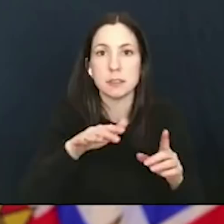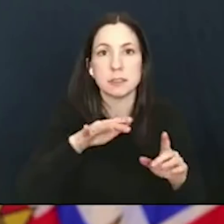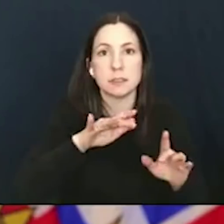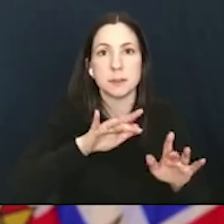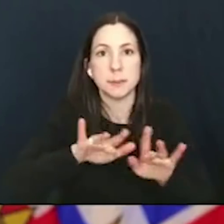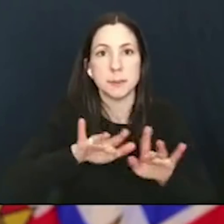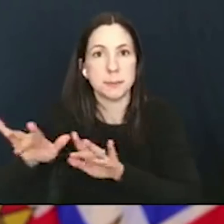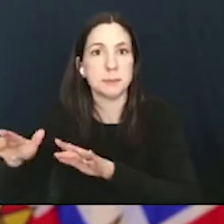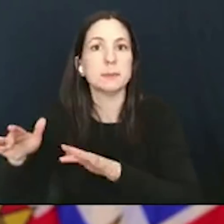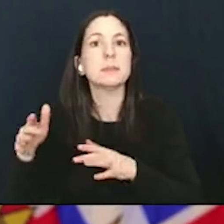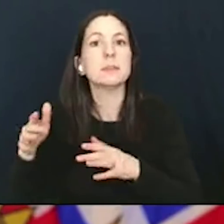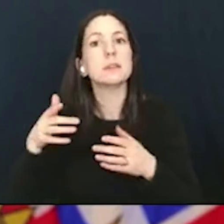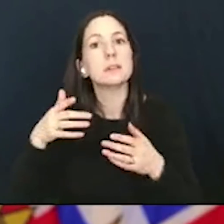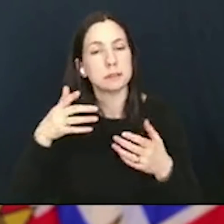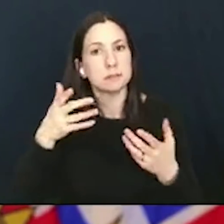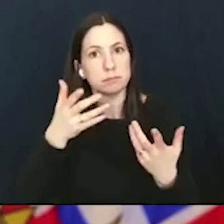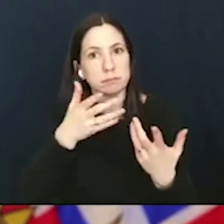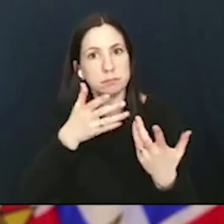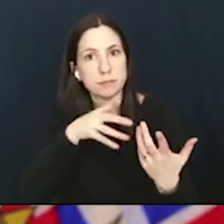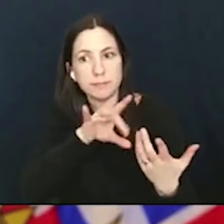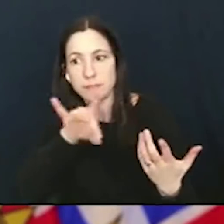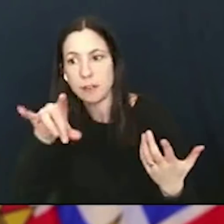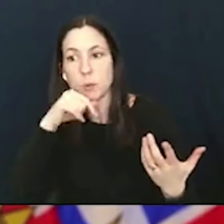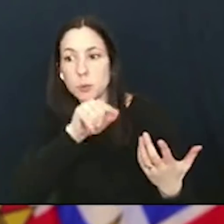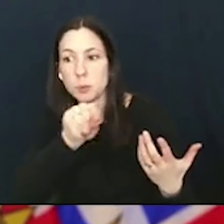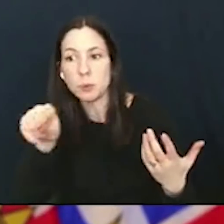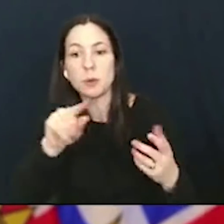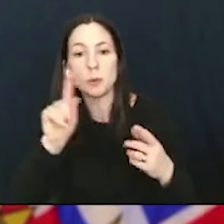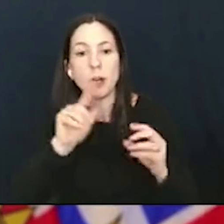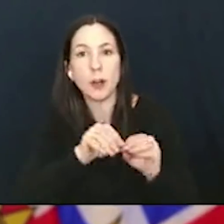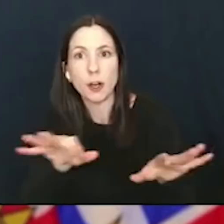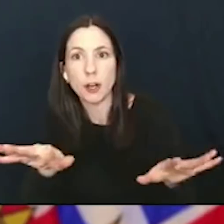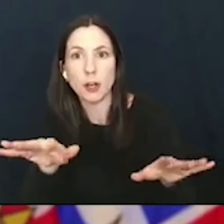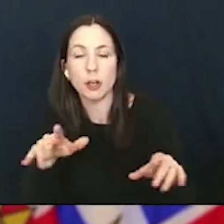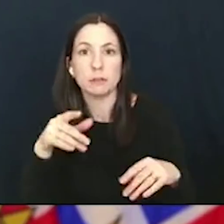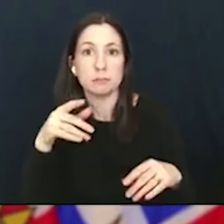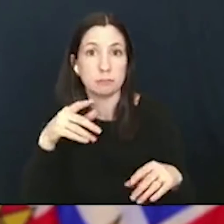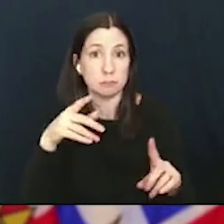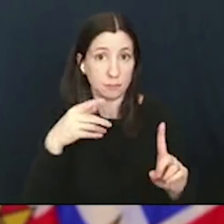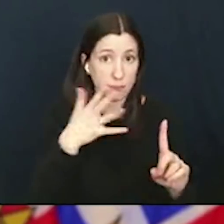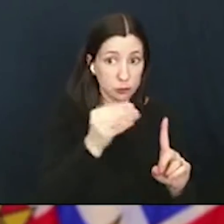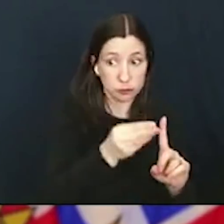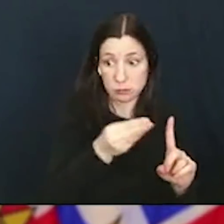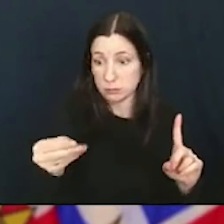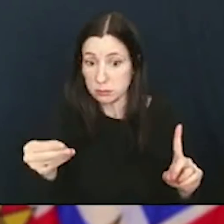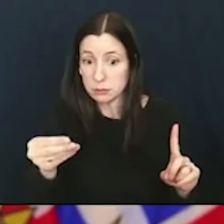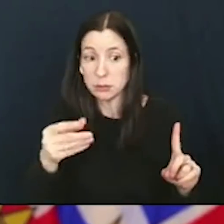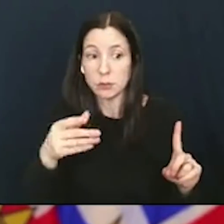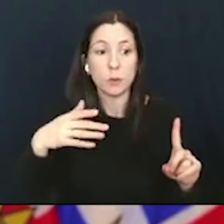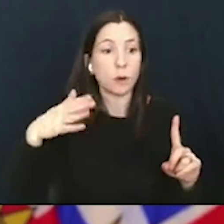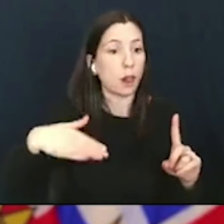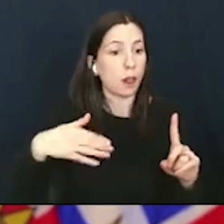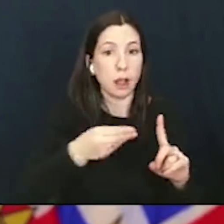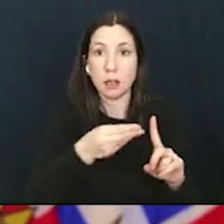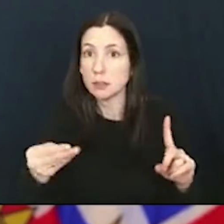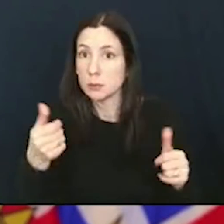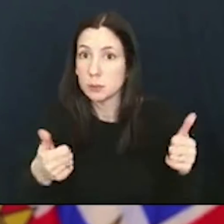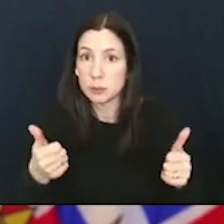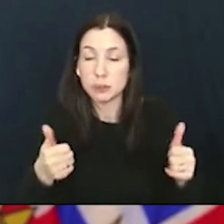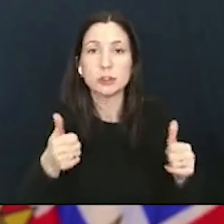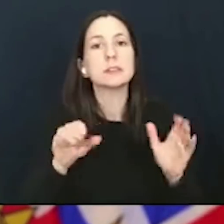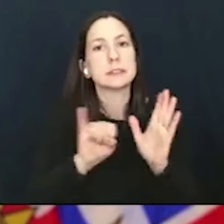we are paying extra attention so that we better understand where and if these are spreading, particularly